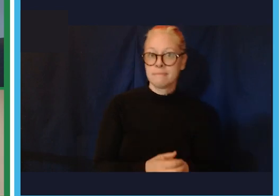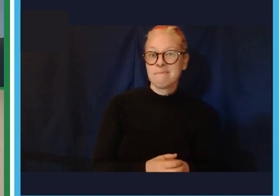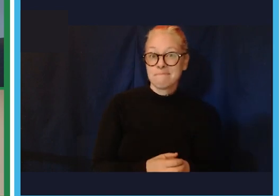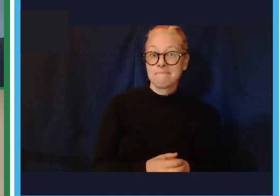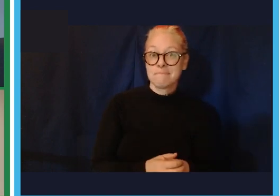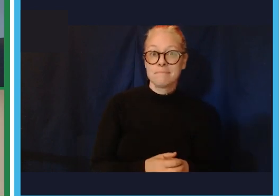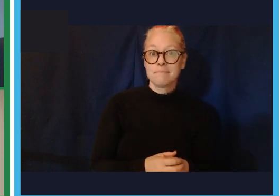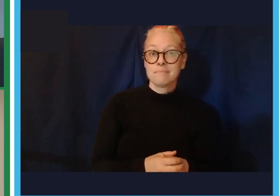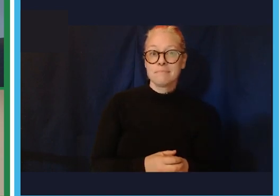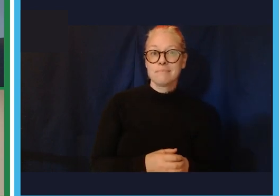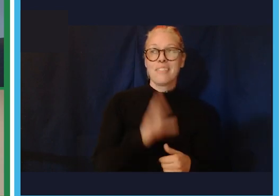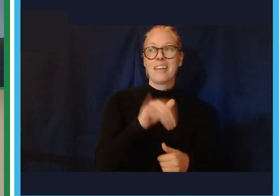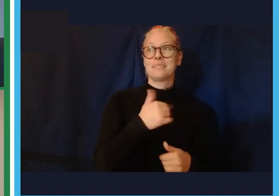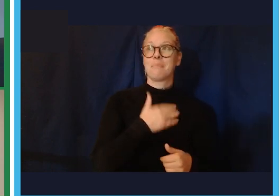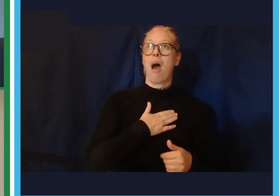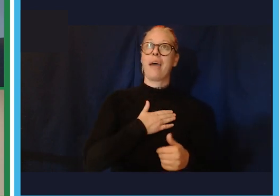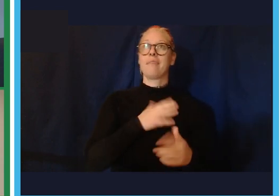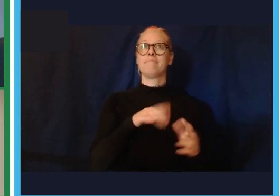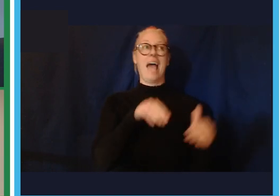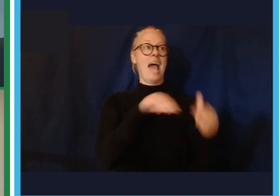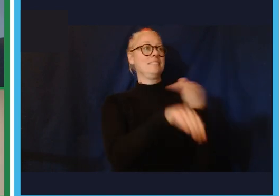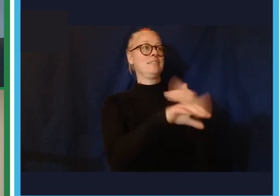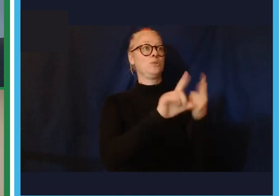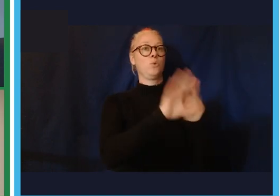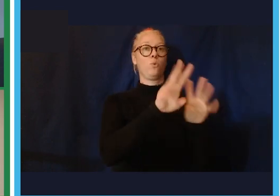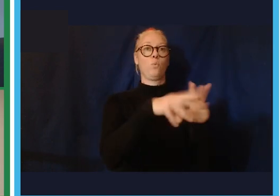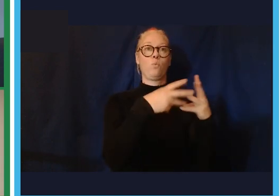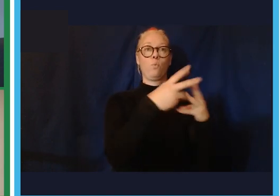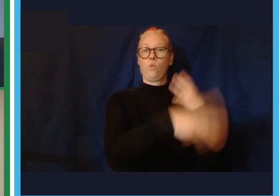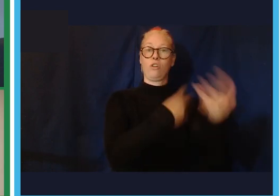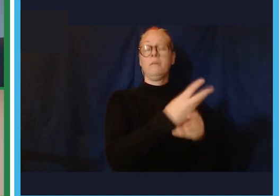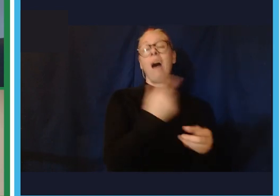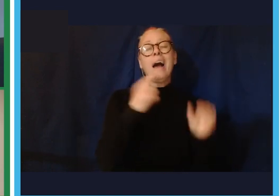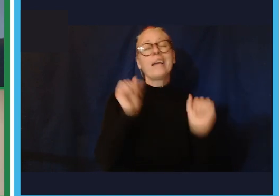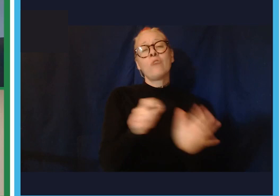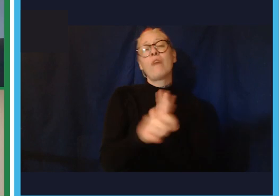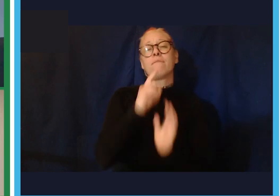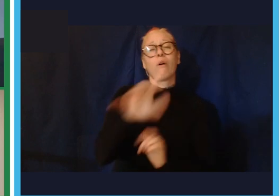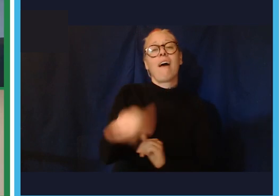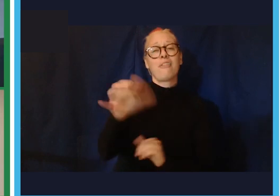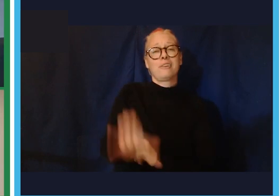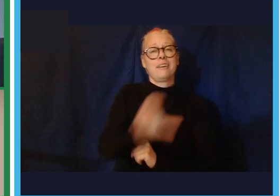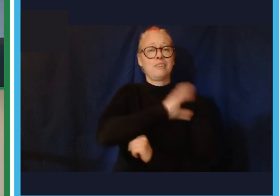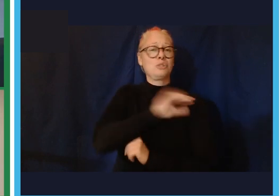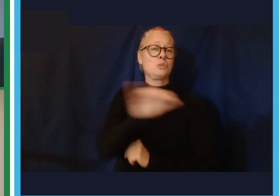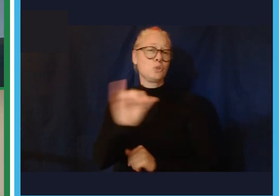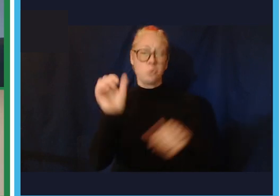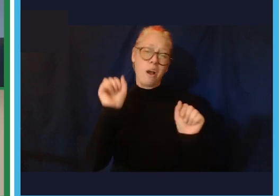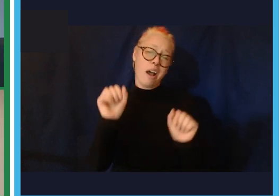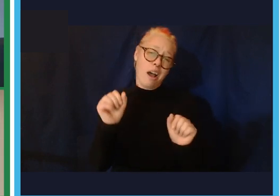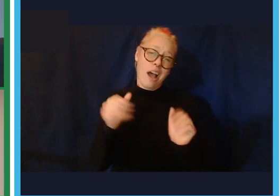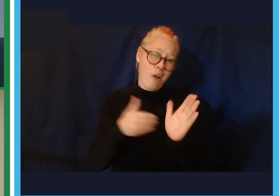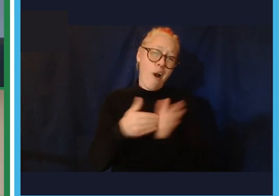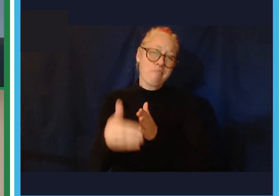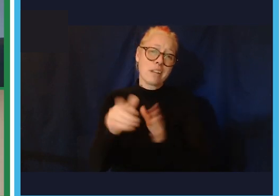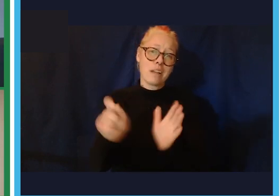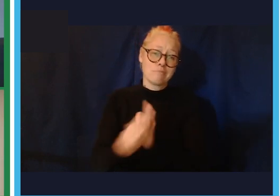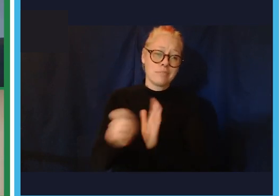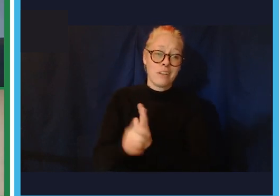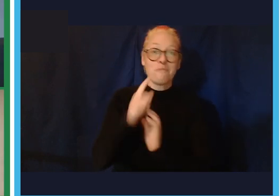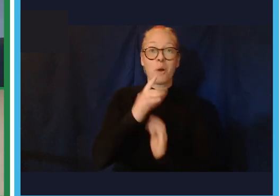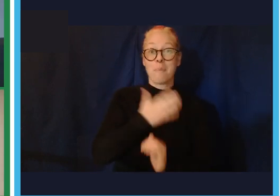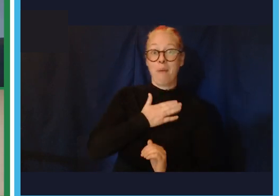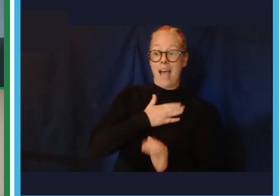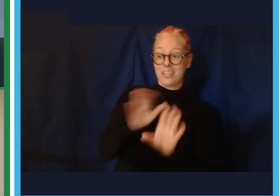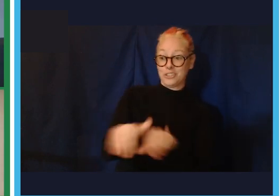I steal every single one of them and I turn them into characters. A lot of times you'll find in a lot of my work, maybe